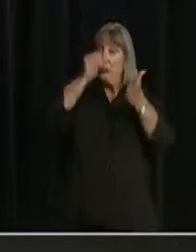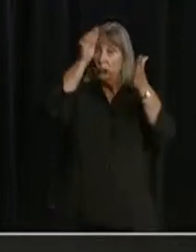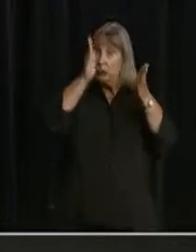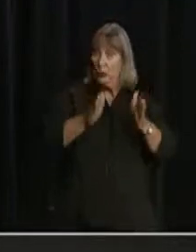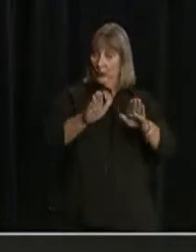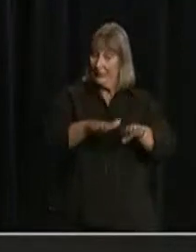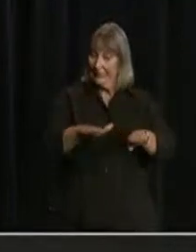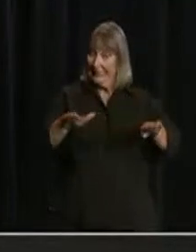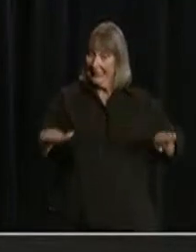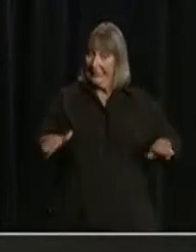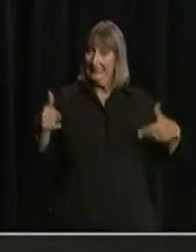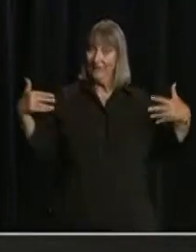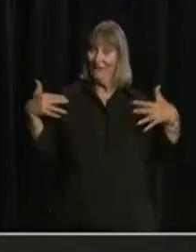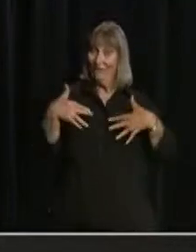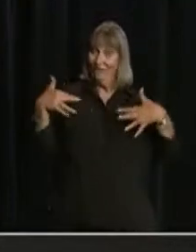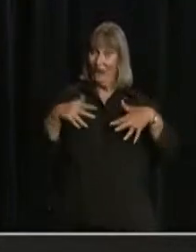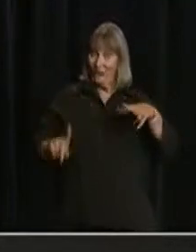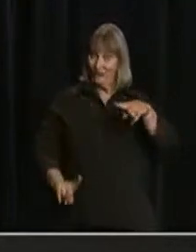exposed to COVID-19?